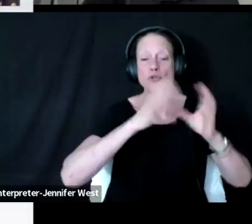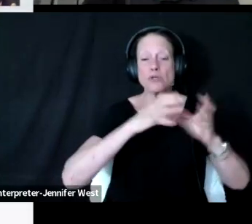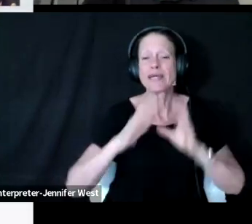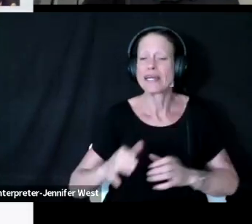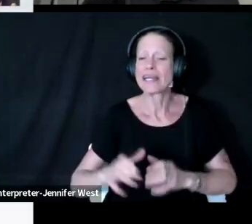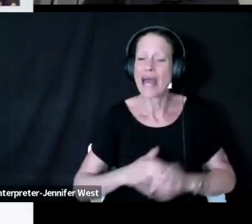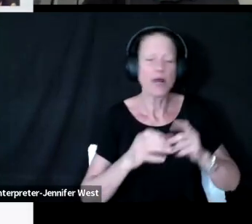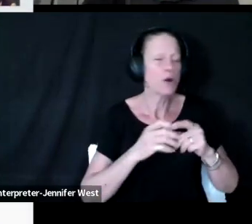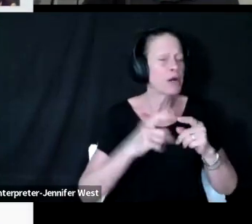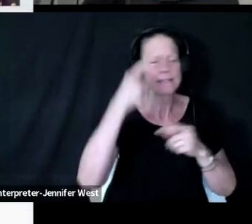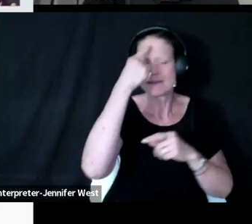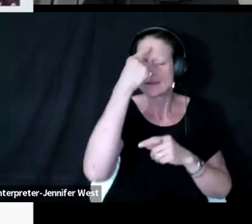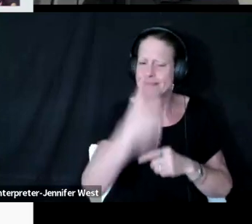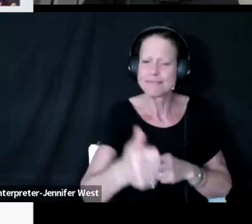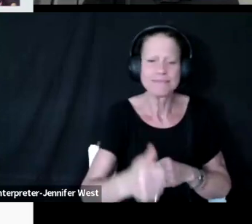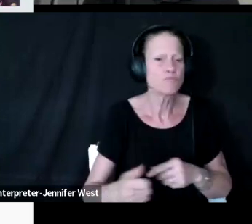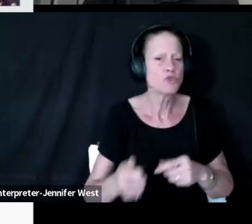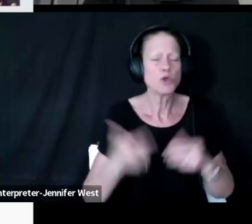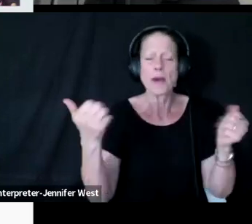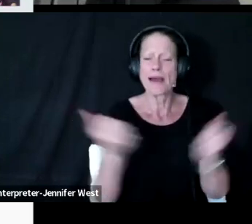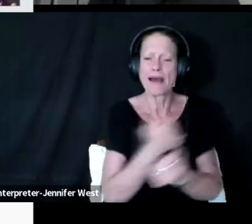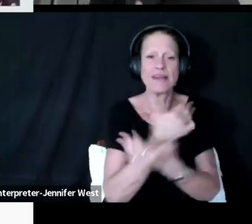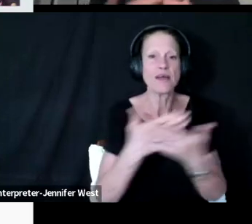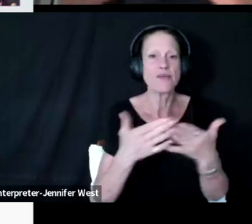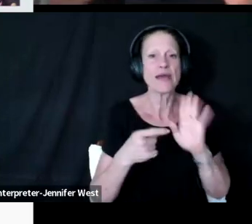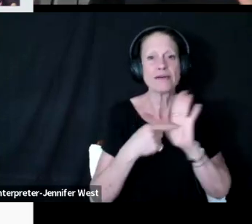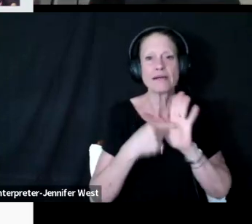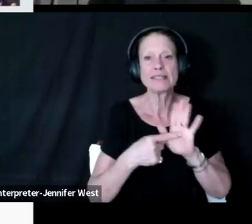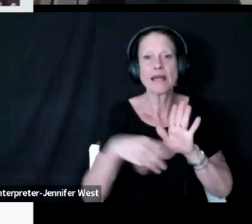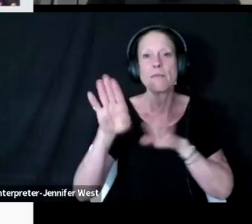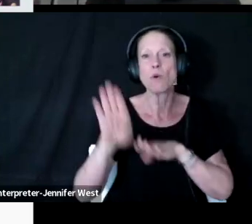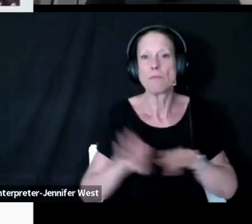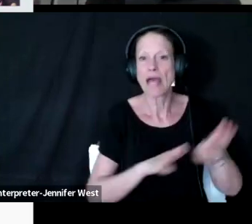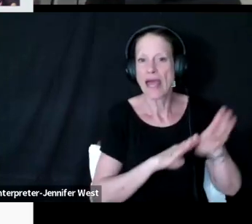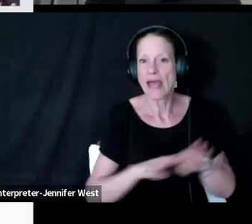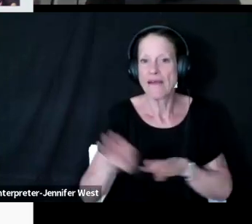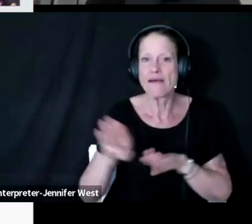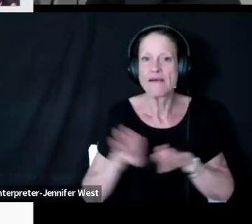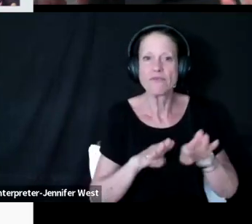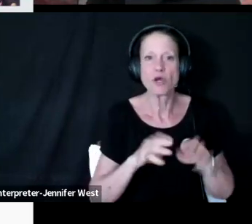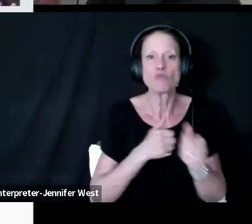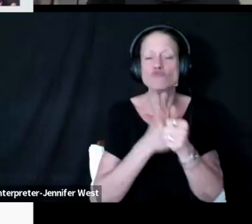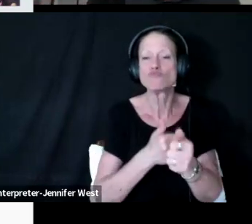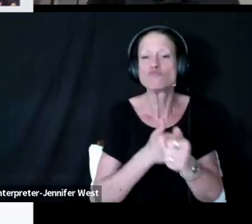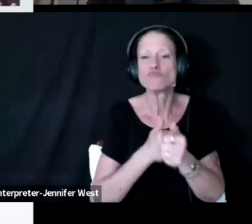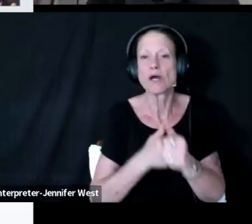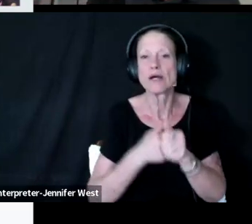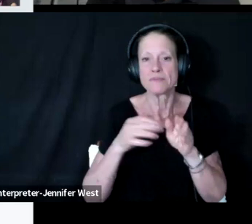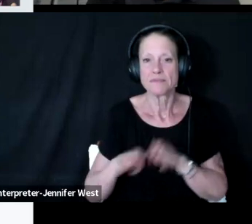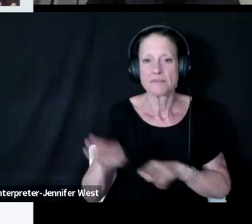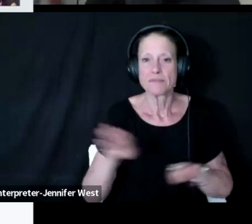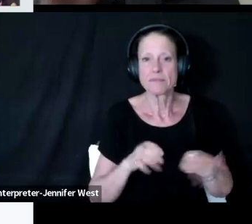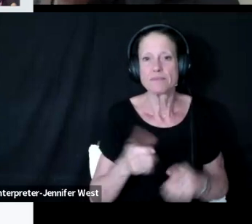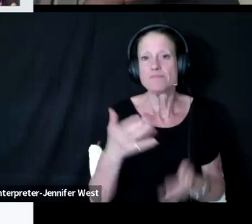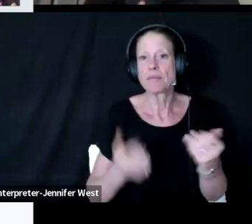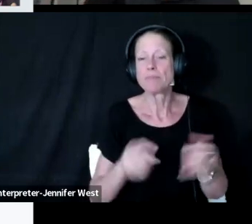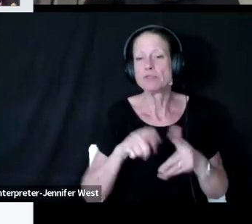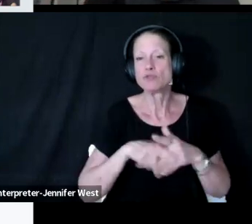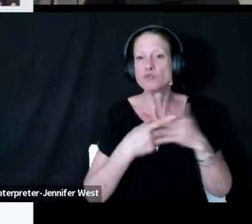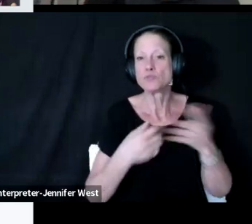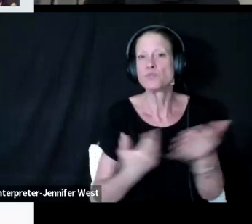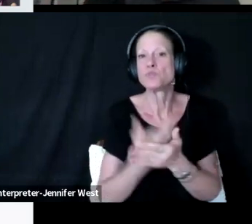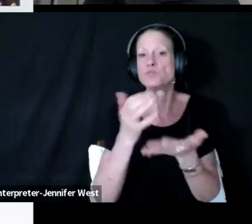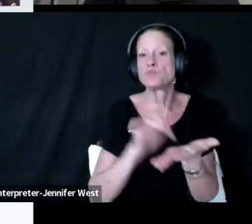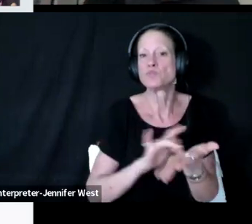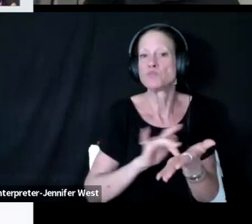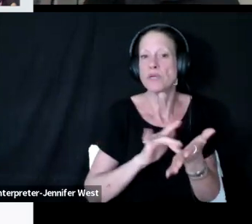to. Here's some examples of that. Behaviors, you might want to track behaviors. Maybe you started a new medication and you want to